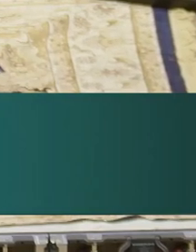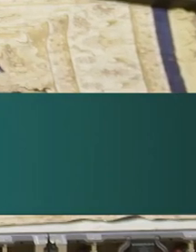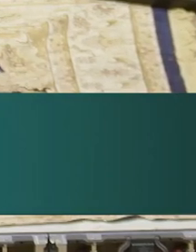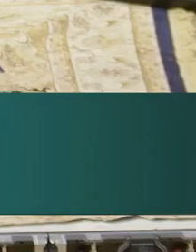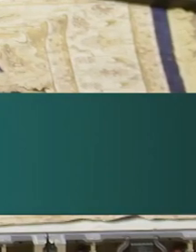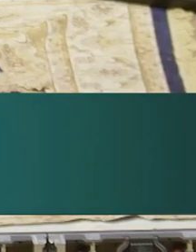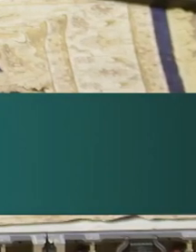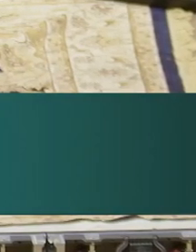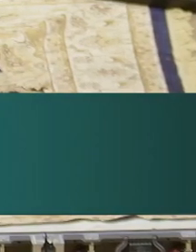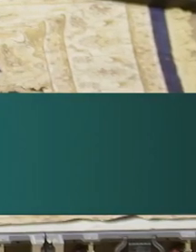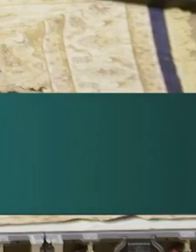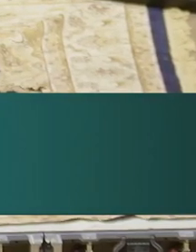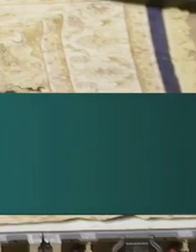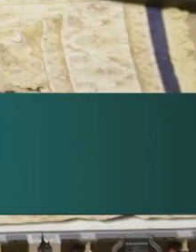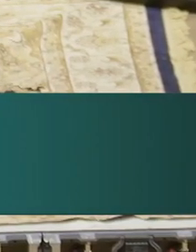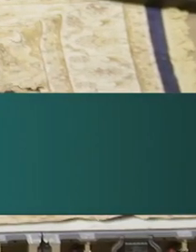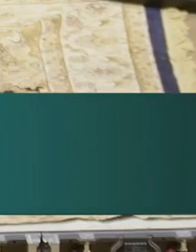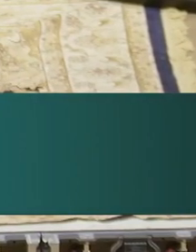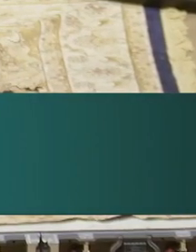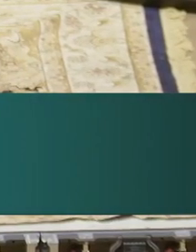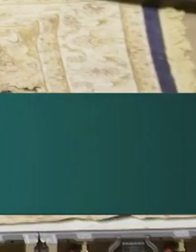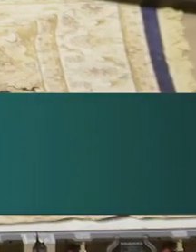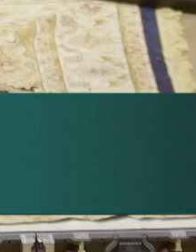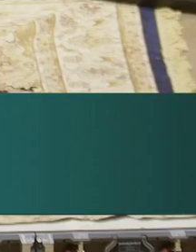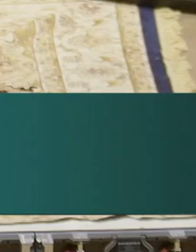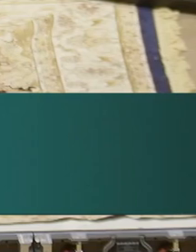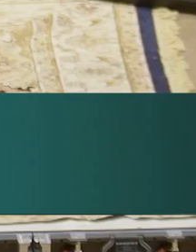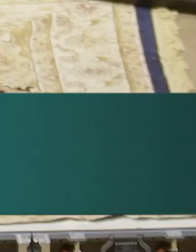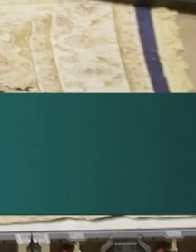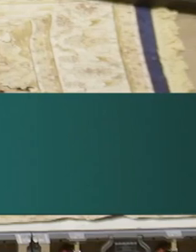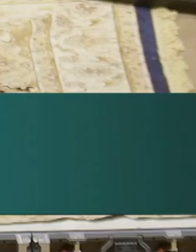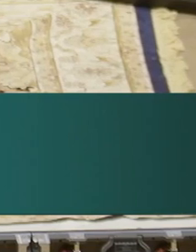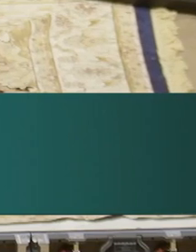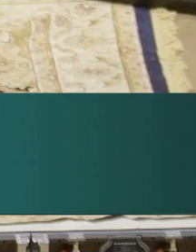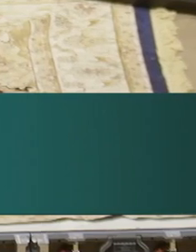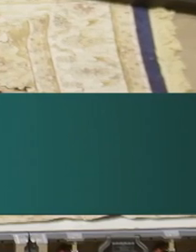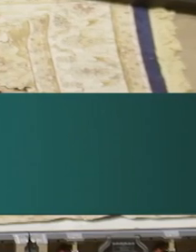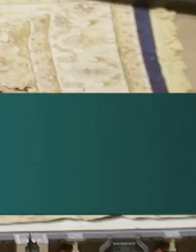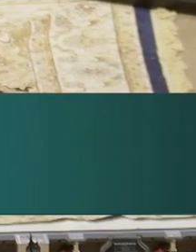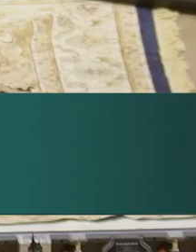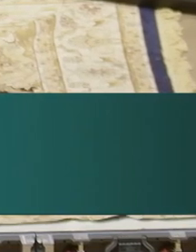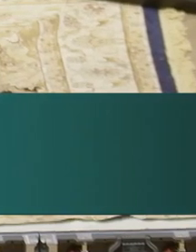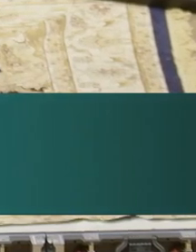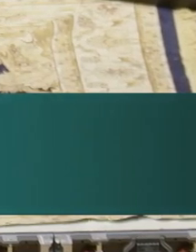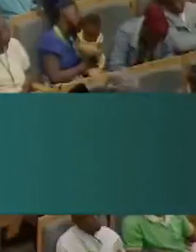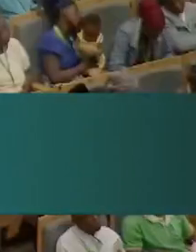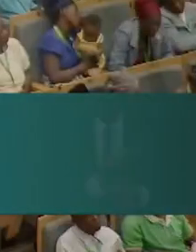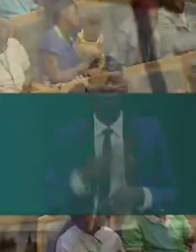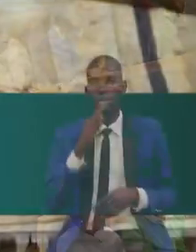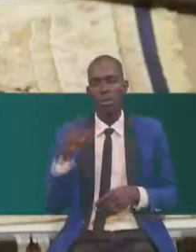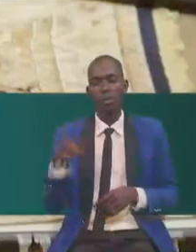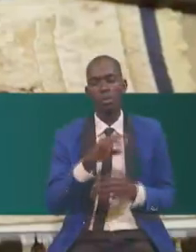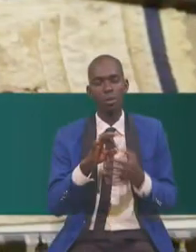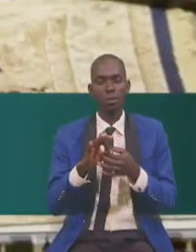your life, you're telling them, be ye reconciled unto God, and they be reconciled in Jesus' name.